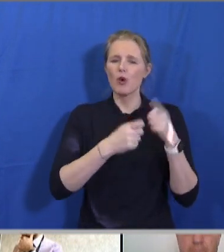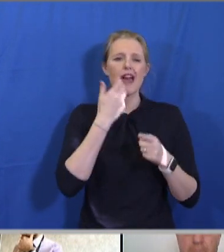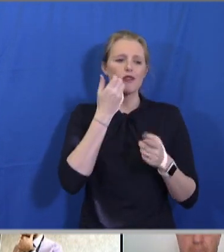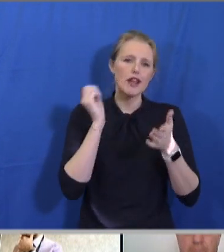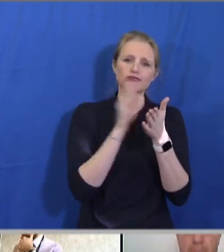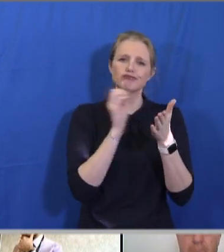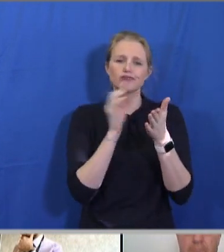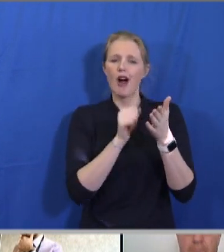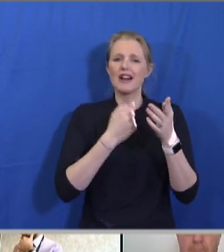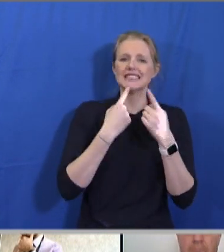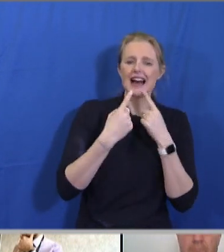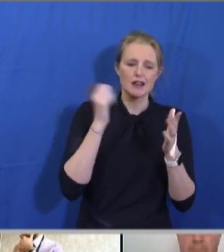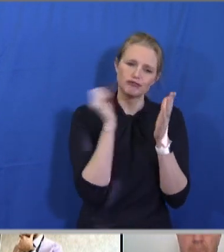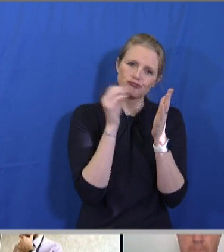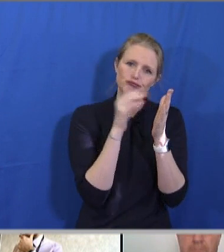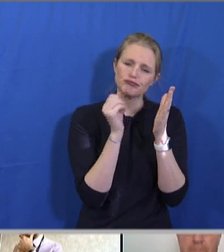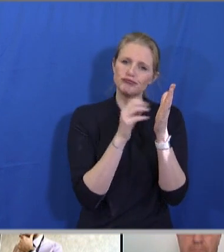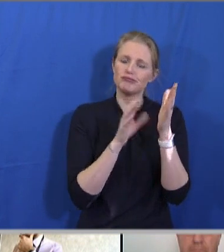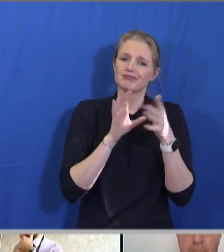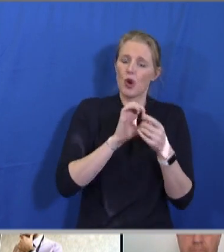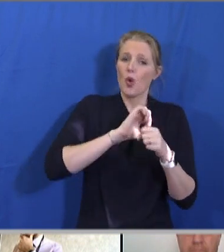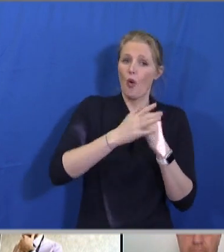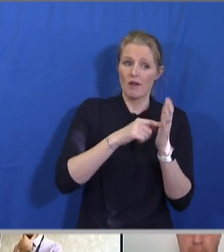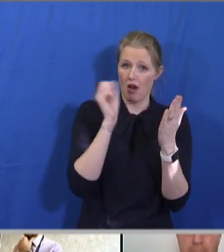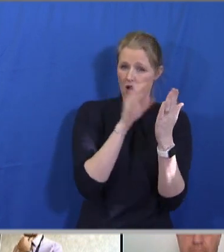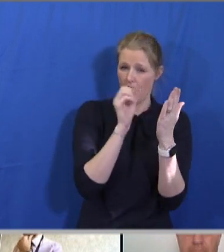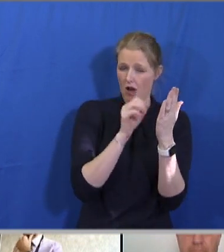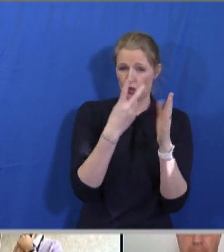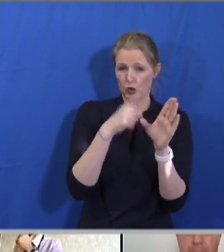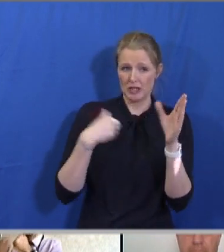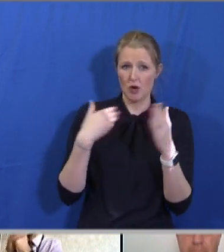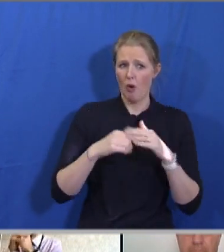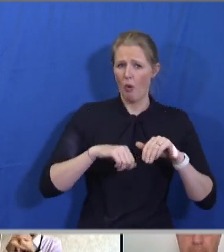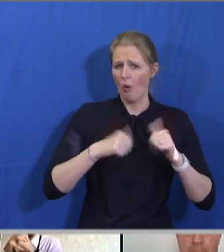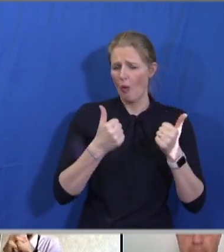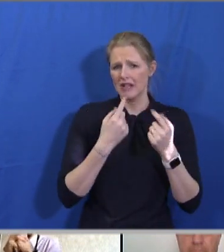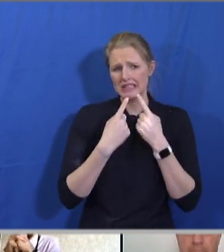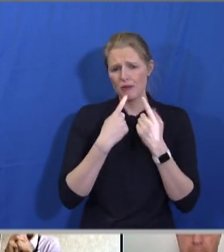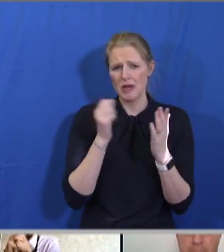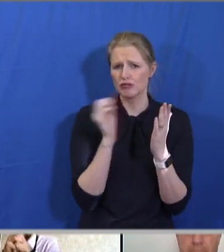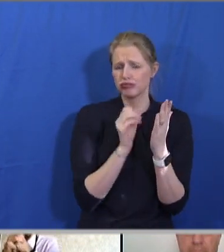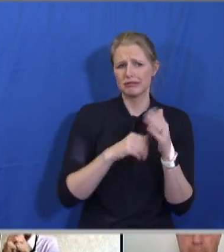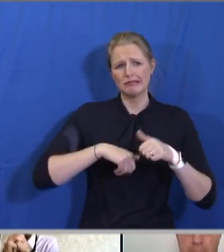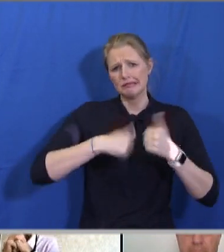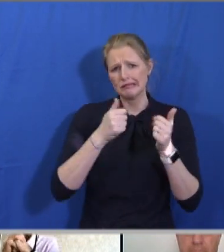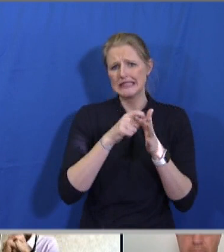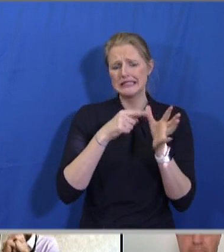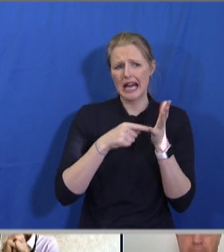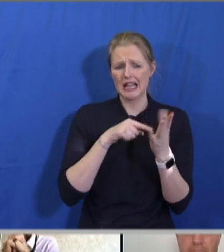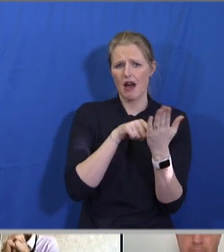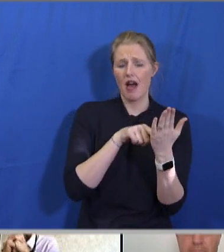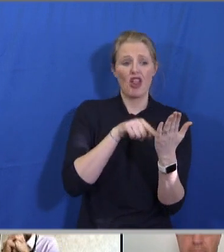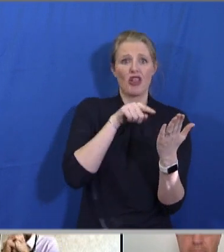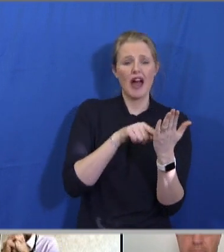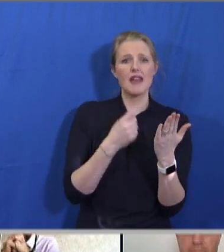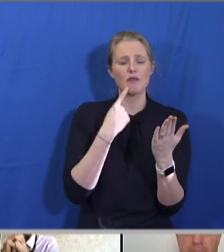we've produced specifically in regards to COVID over the past 2 years, I think have been highly informative, not